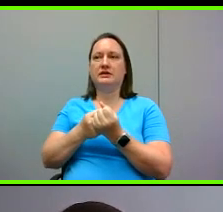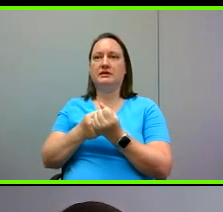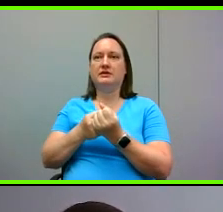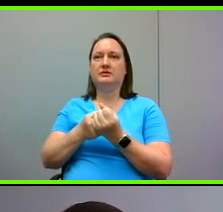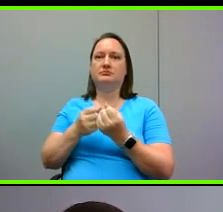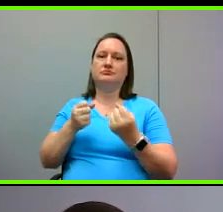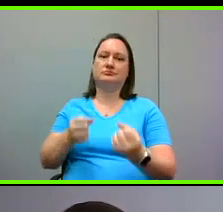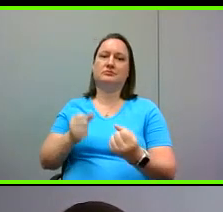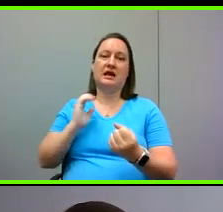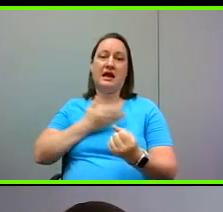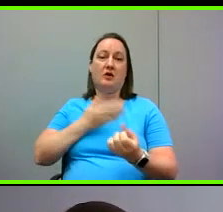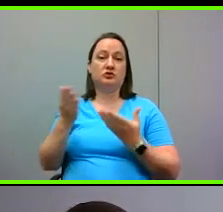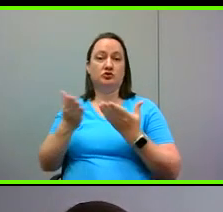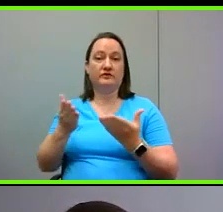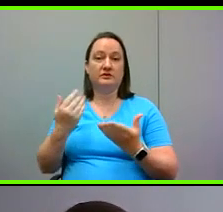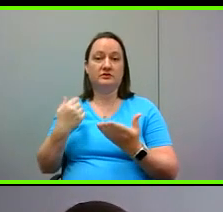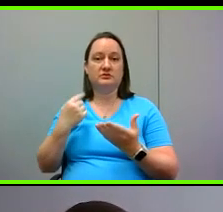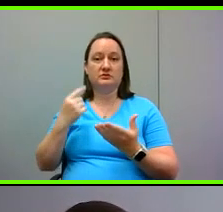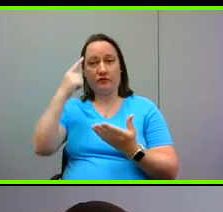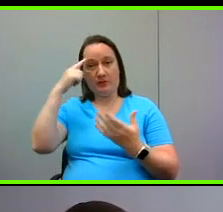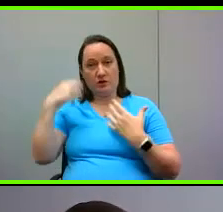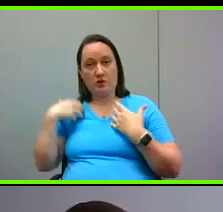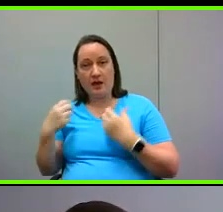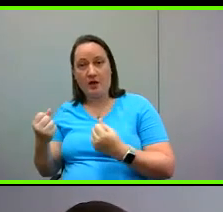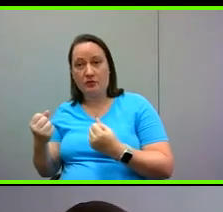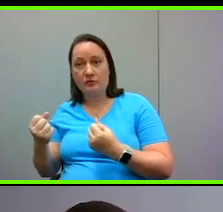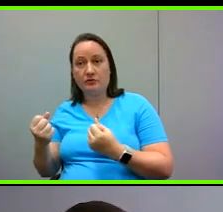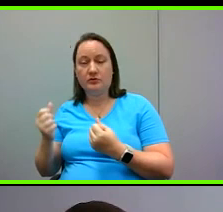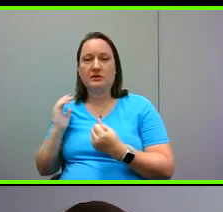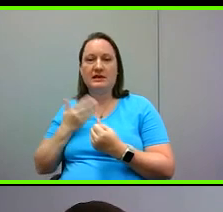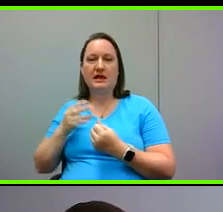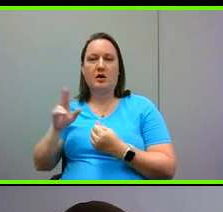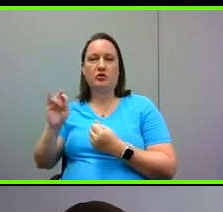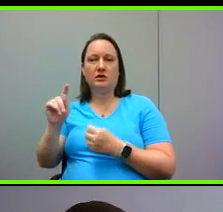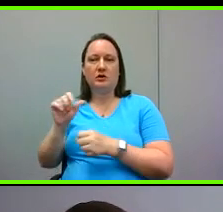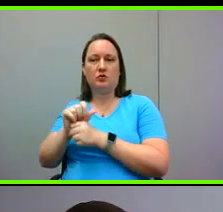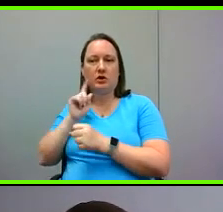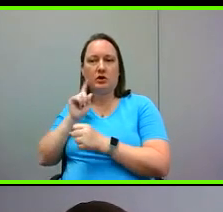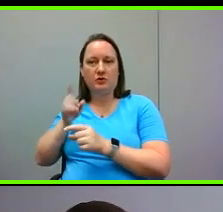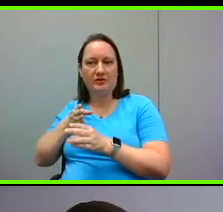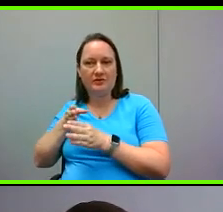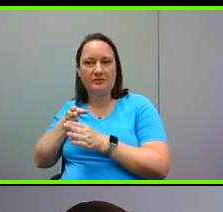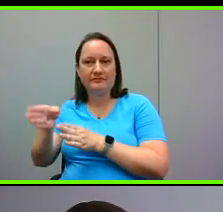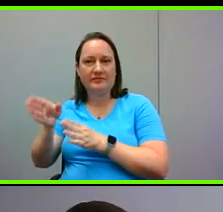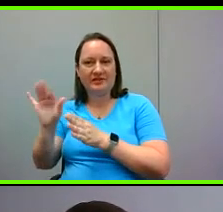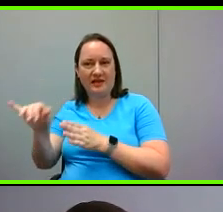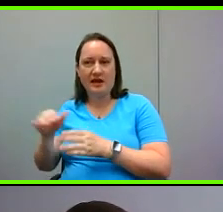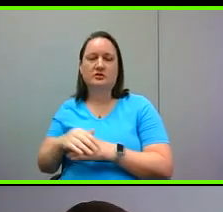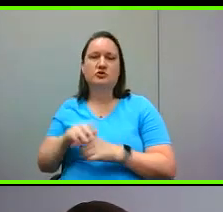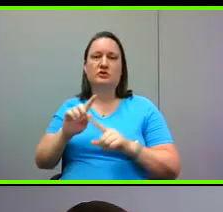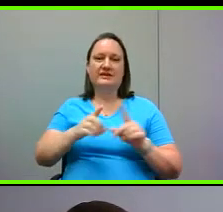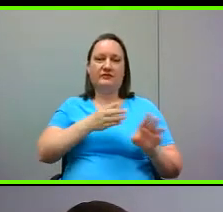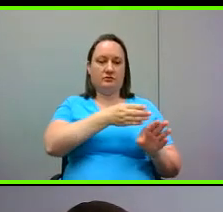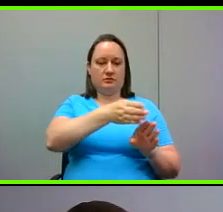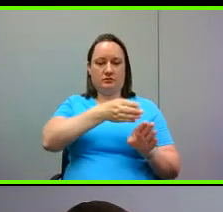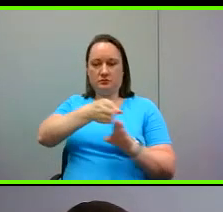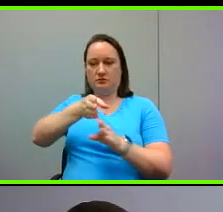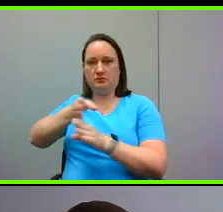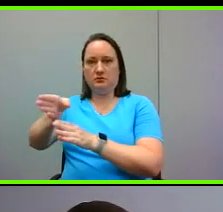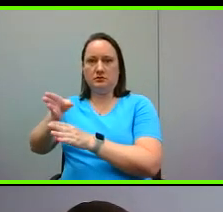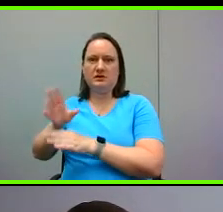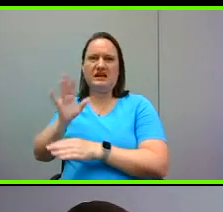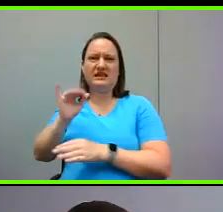services for mental health units, worked with that, so there's things like that that added to our work to make